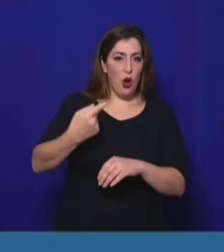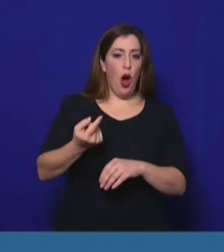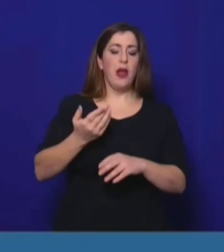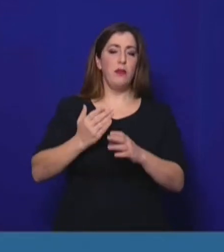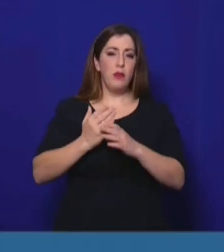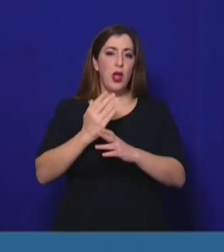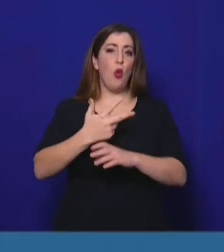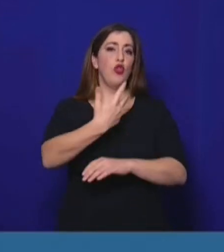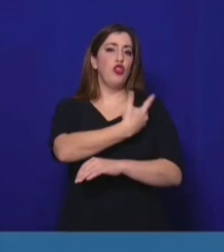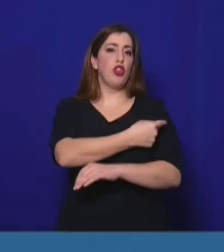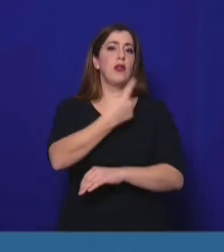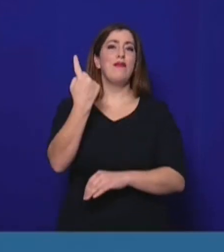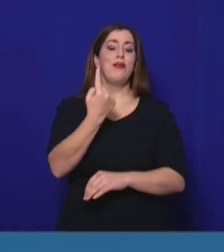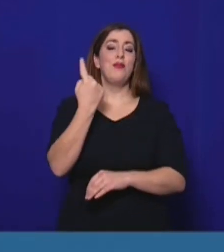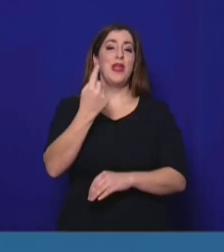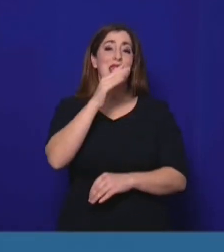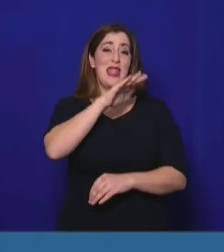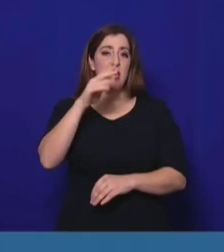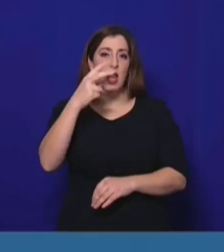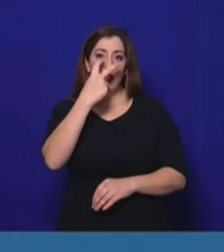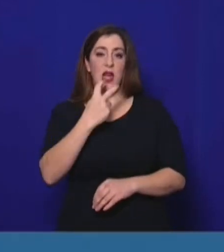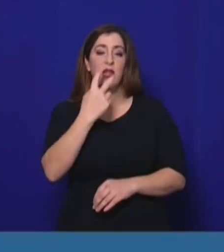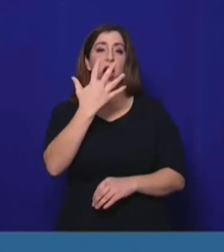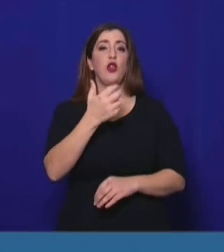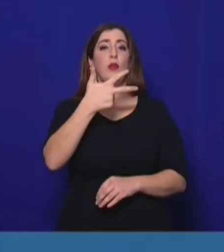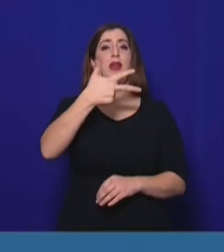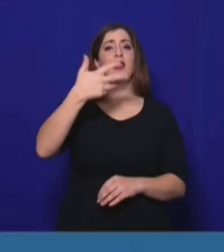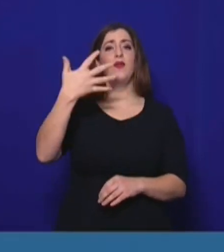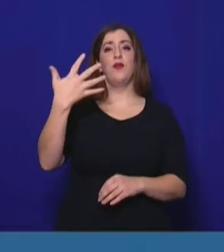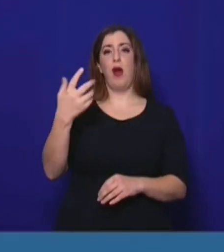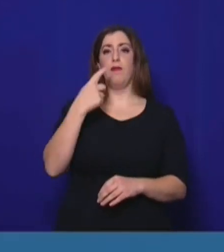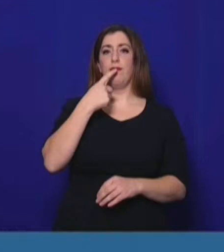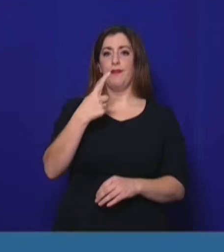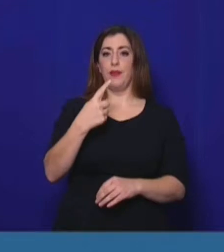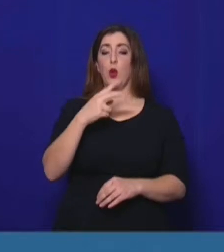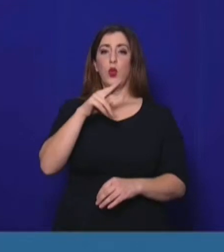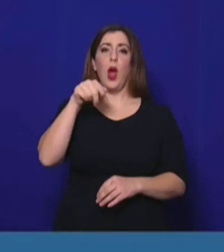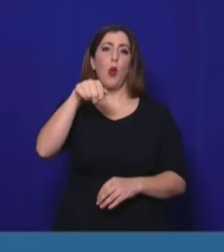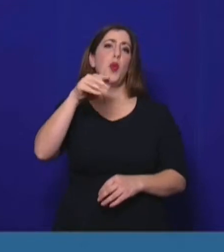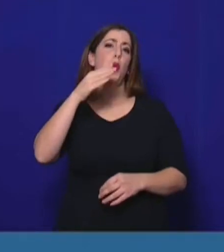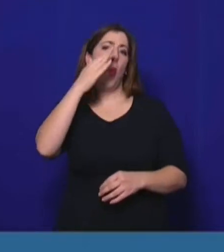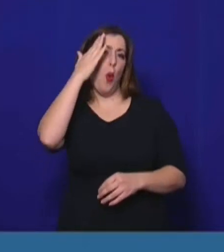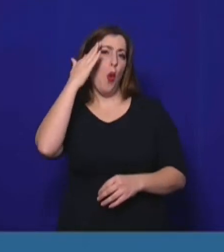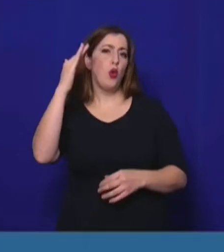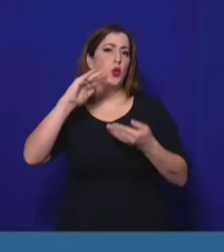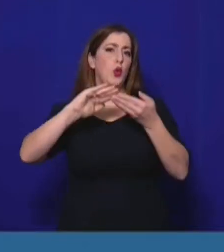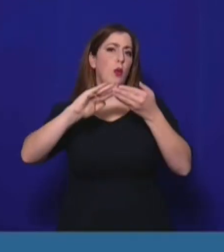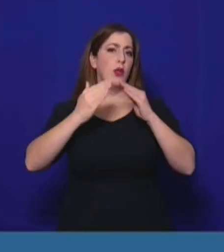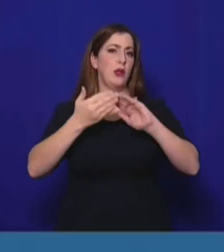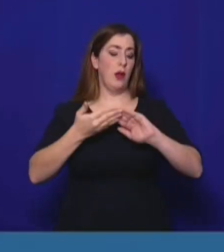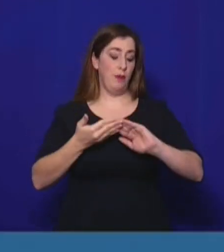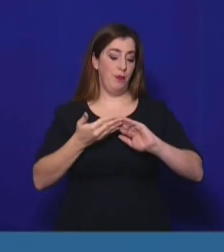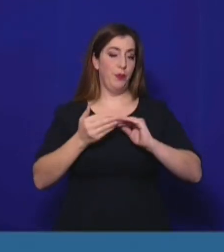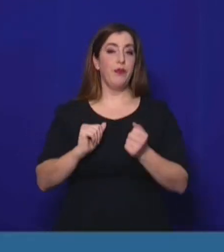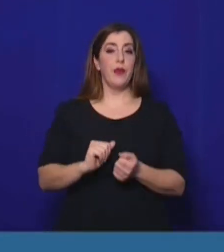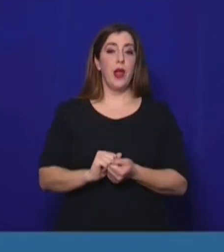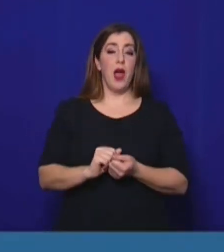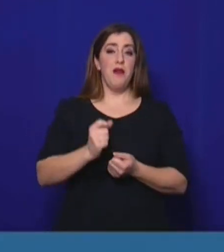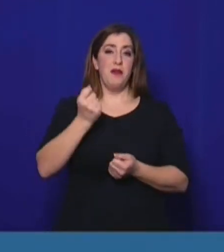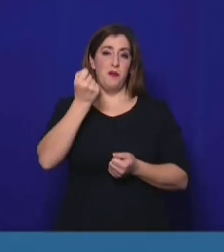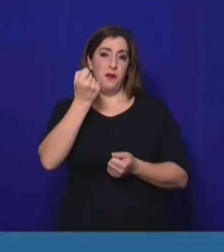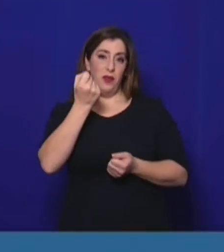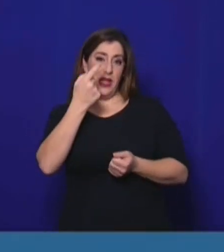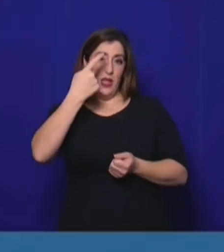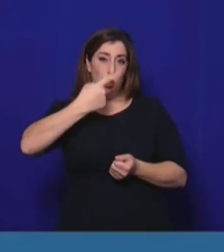fil-komunità. Mill-ġimgħa d-dieħla tibdew tirċievu propju ittra id-dar li hija stedina biex